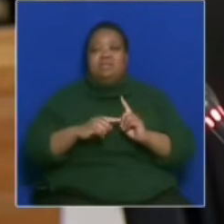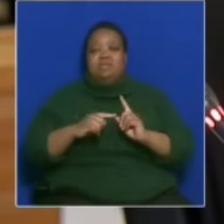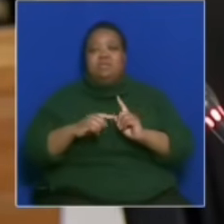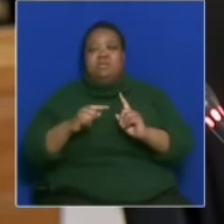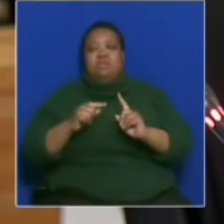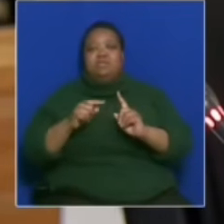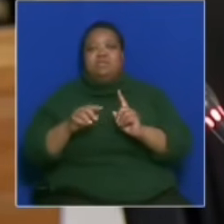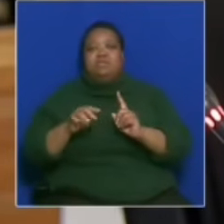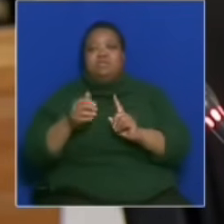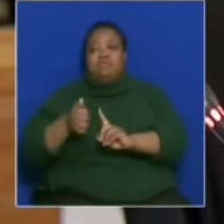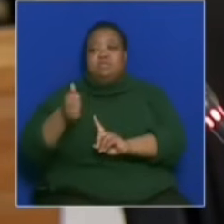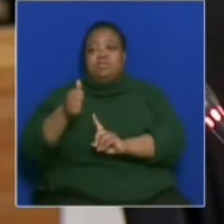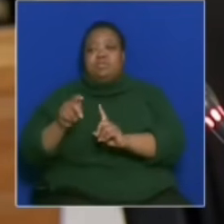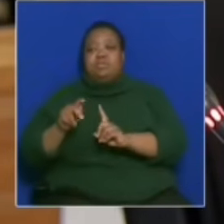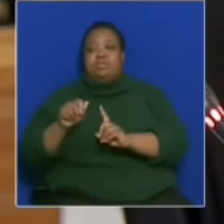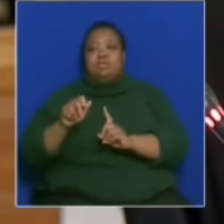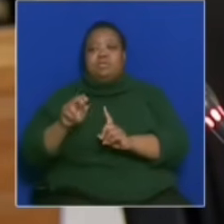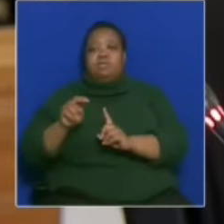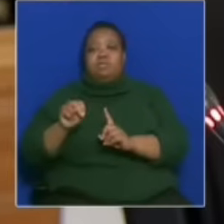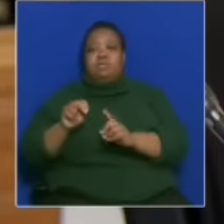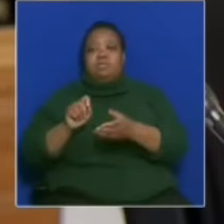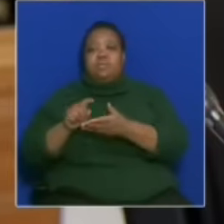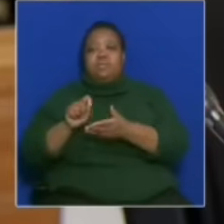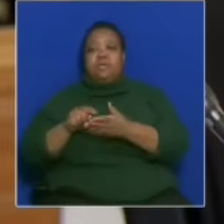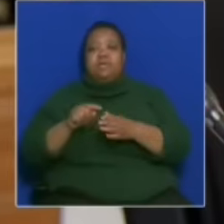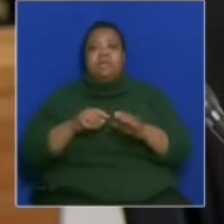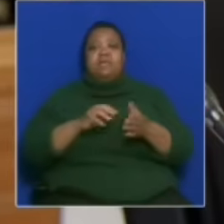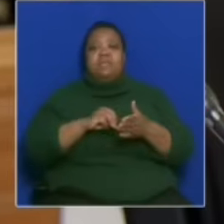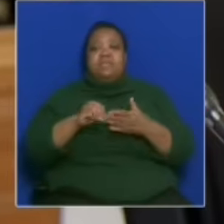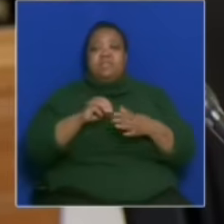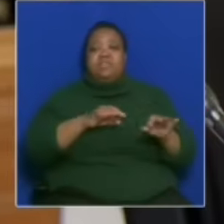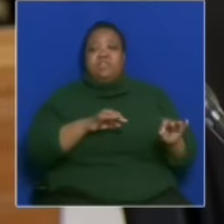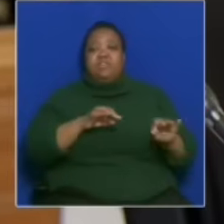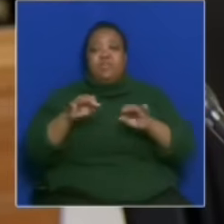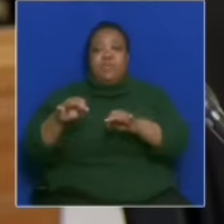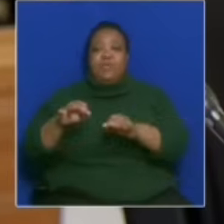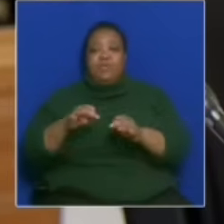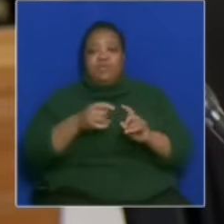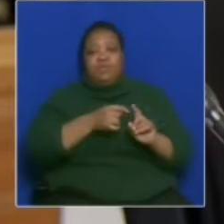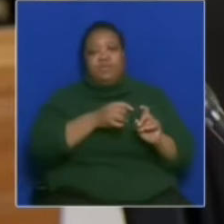messages that he forwards from Mr. Ptorius to General Khan.